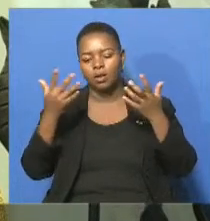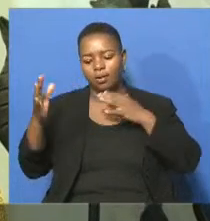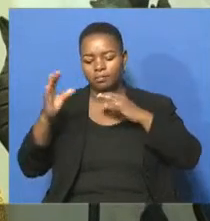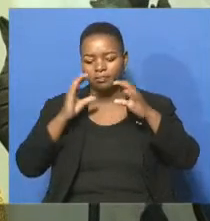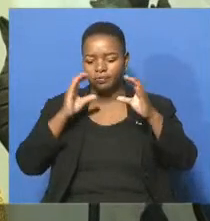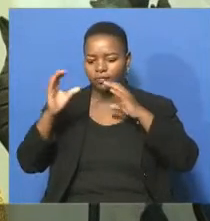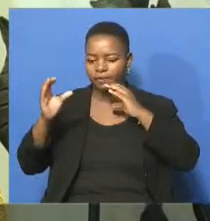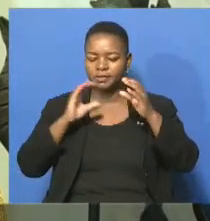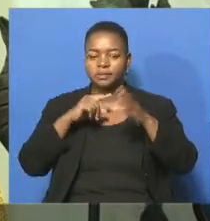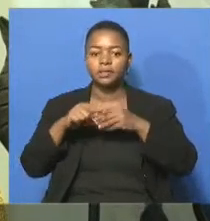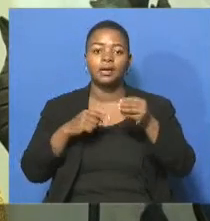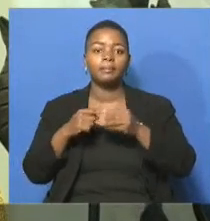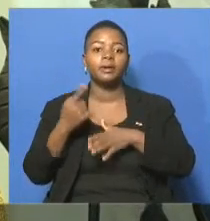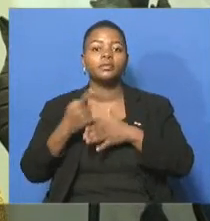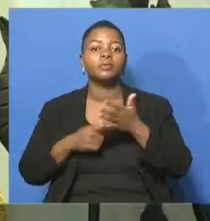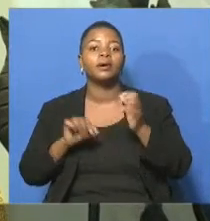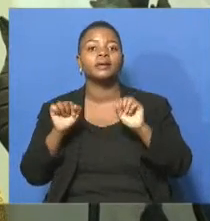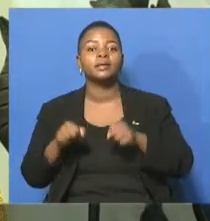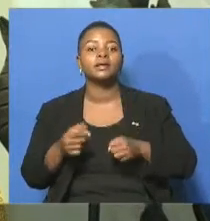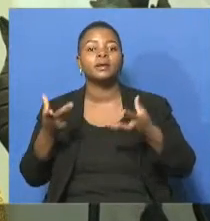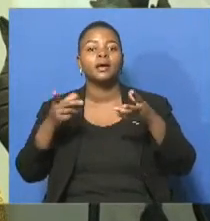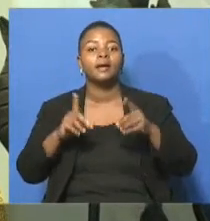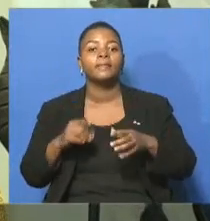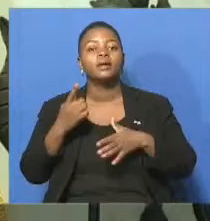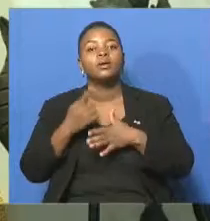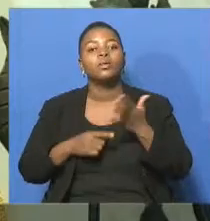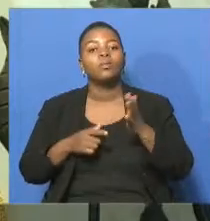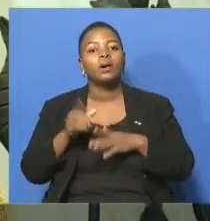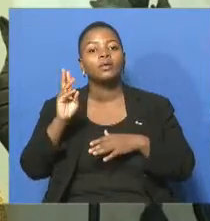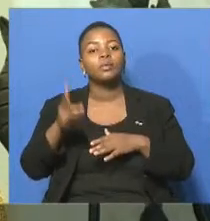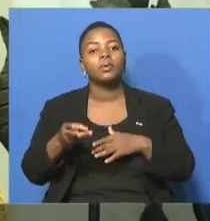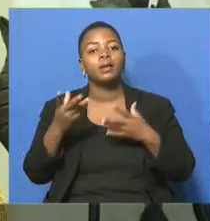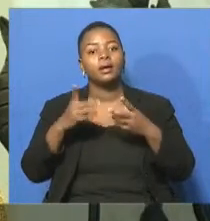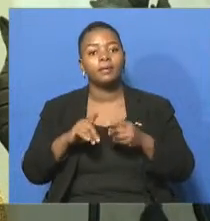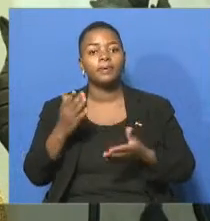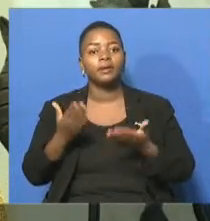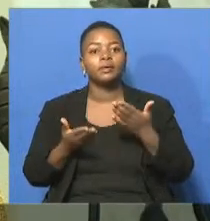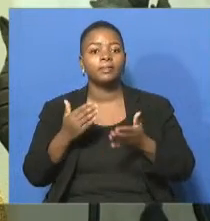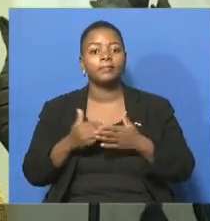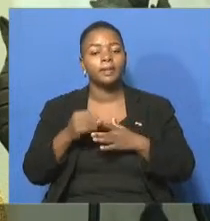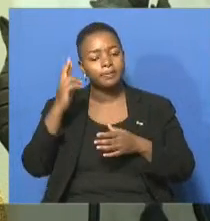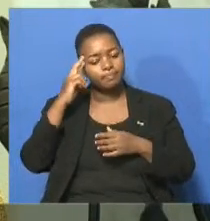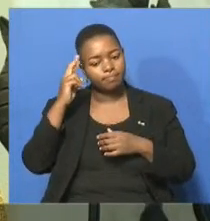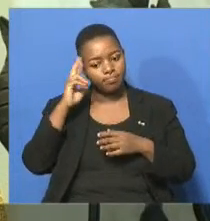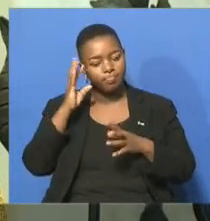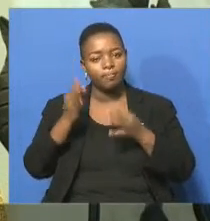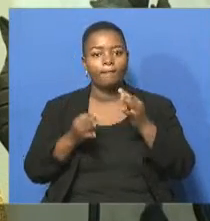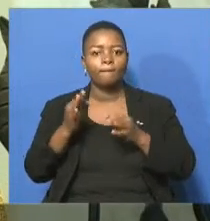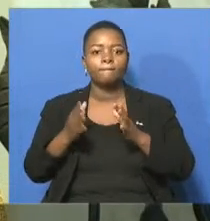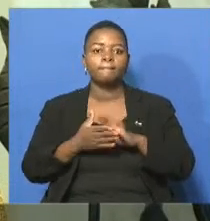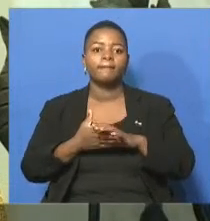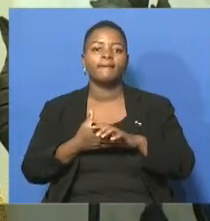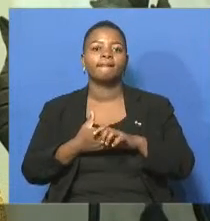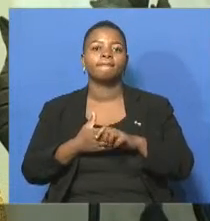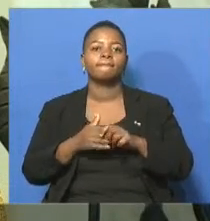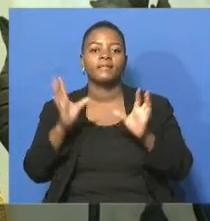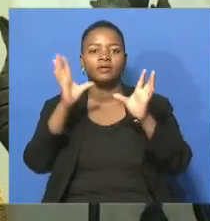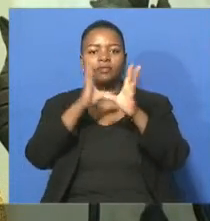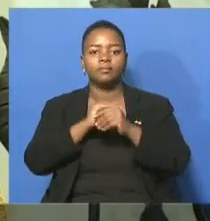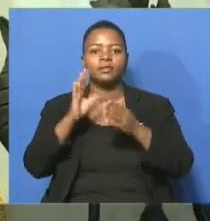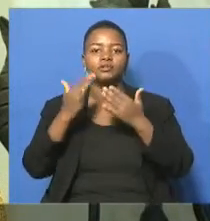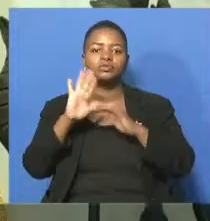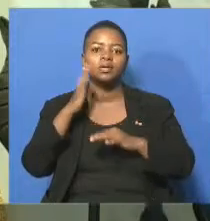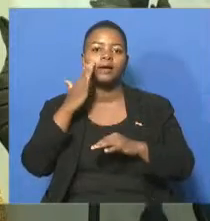also around what could happen or what will happen. But maybe just a reminder, if at all you weren't with us this morning and when